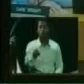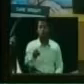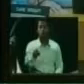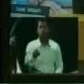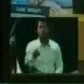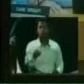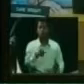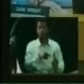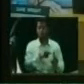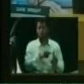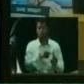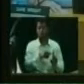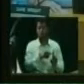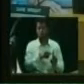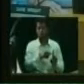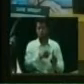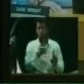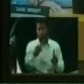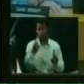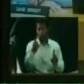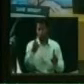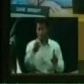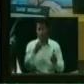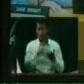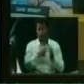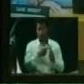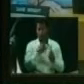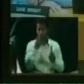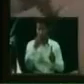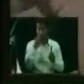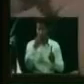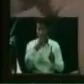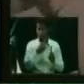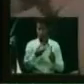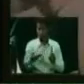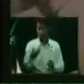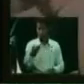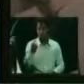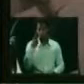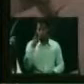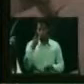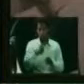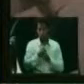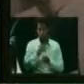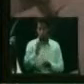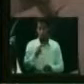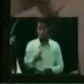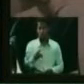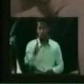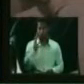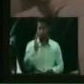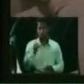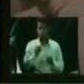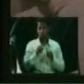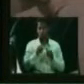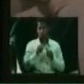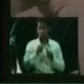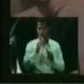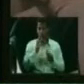mean, is she just a one-year employee, or is she going to be someone you keep around?